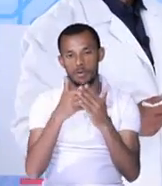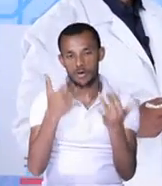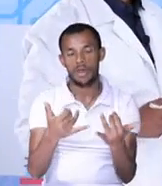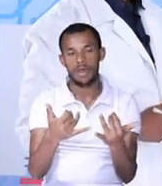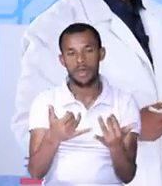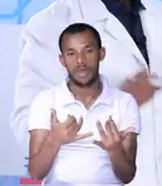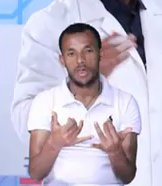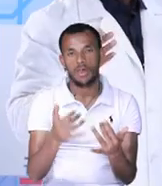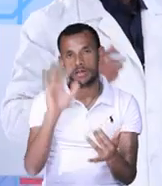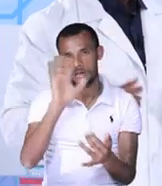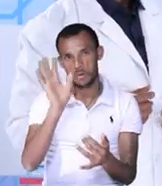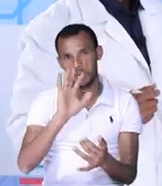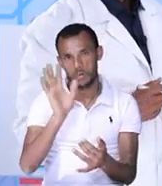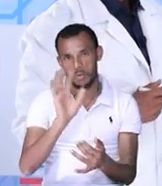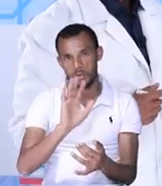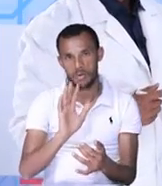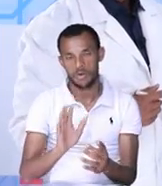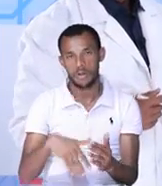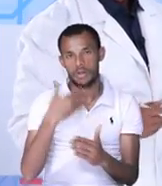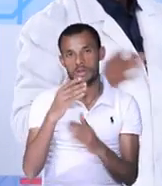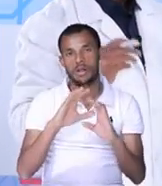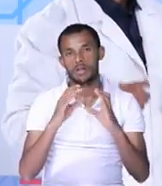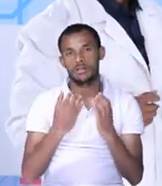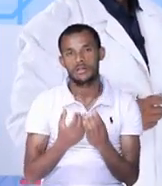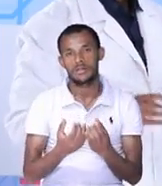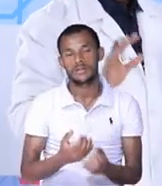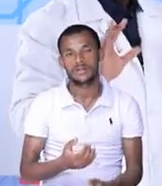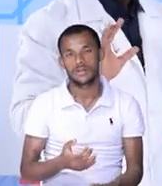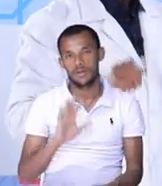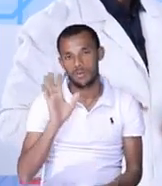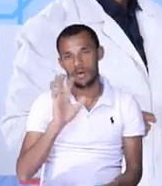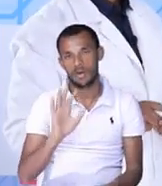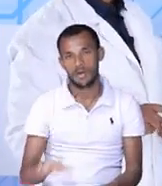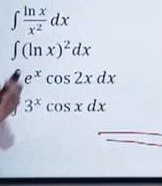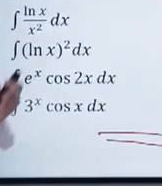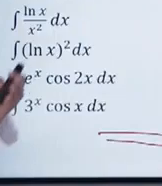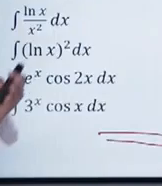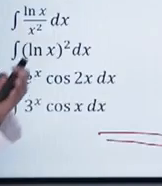today. I'll see you on next lecture. Until then, goodbye.